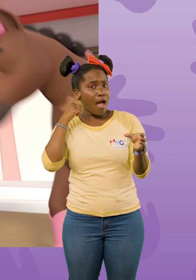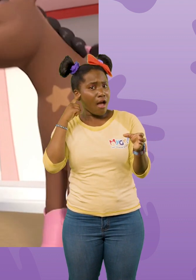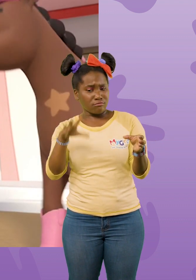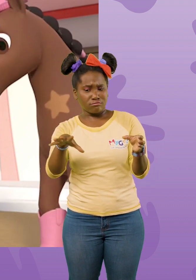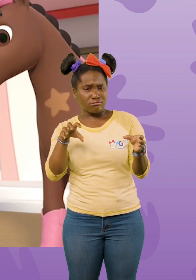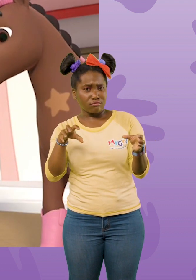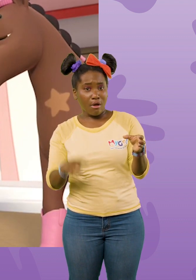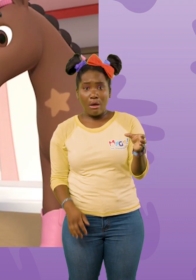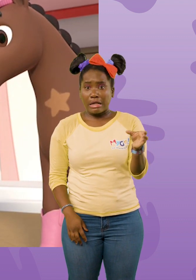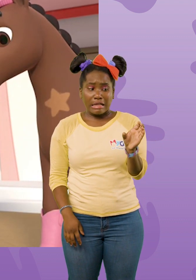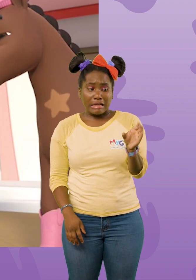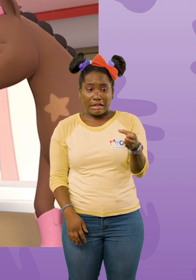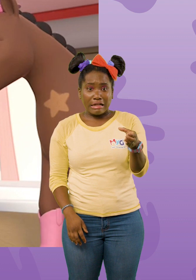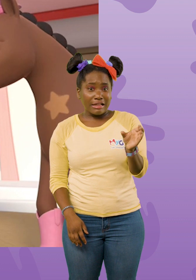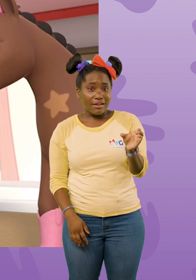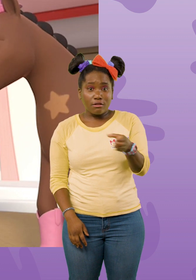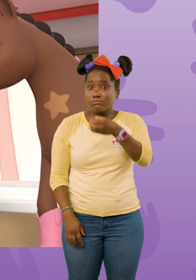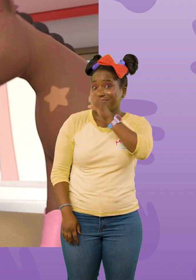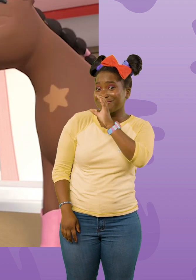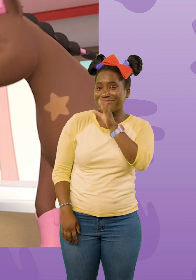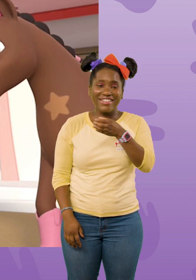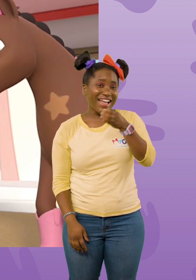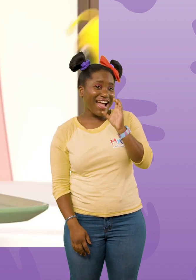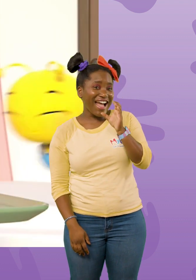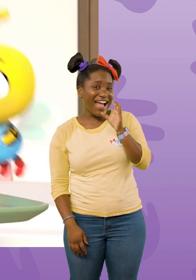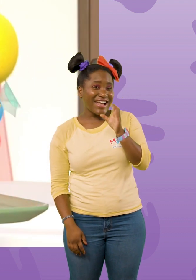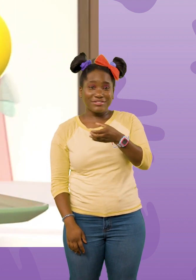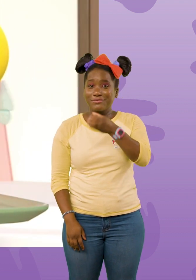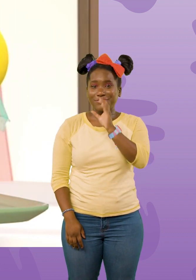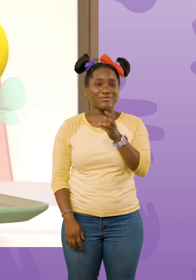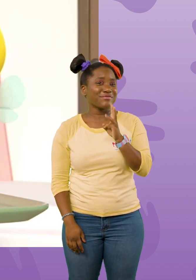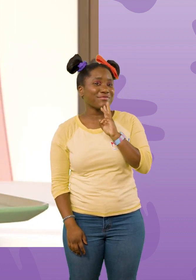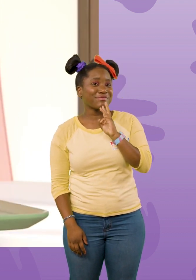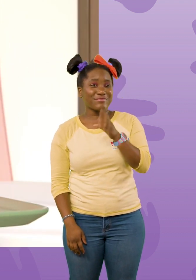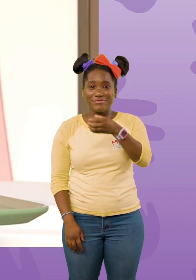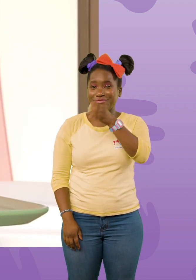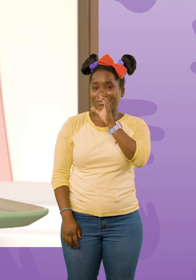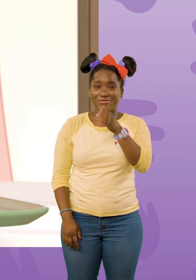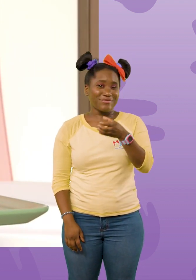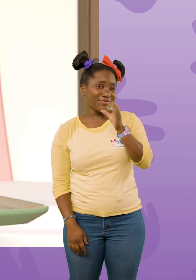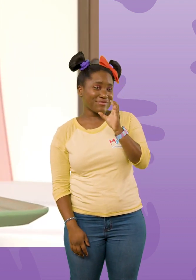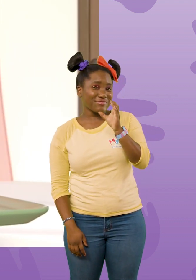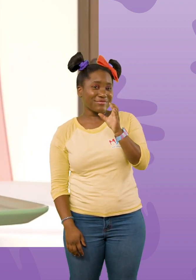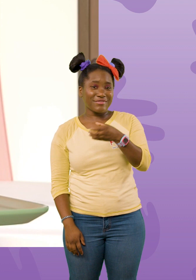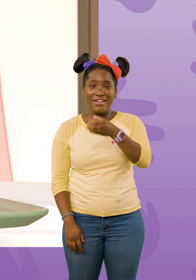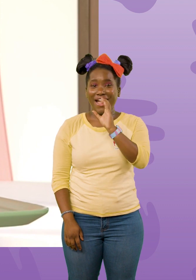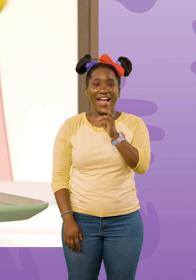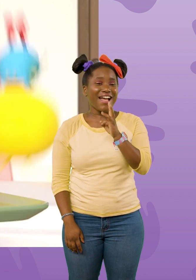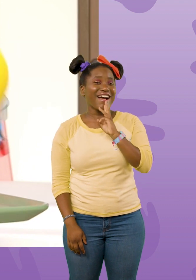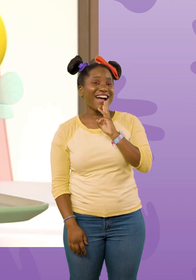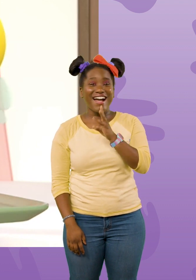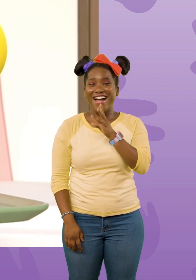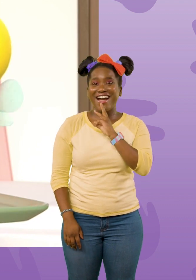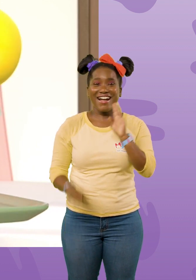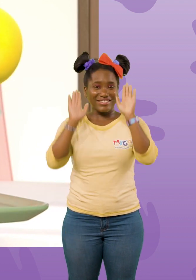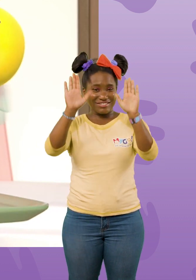drink. Hear the ice cubes clink, clink, clink. Drink, drink, drink the water. Drink, drink,